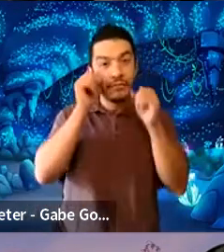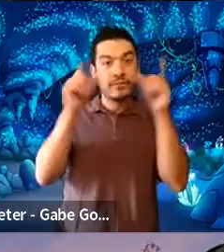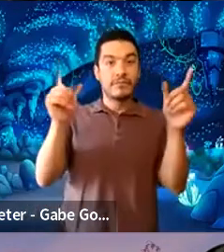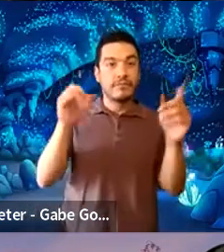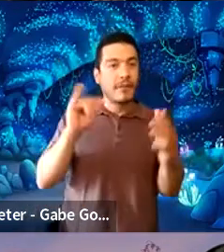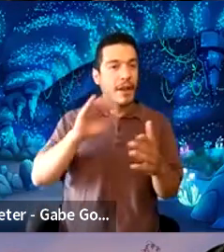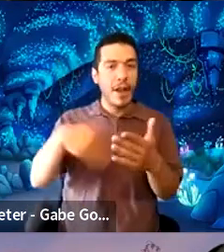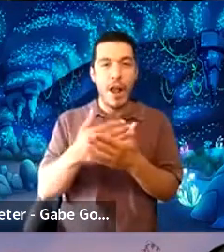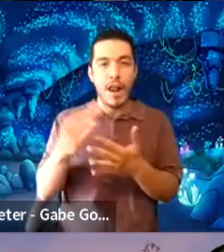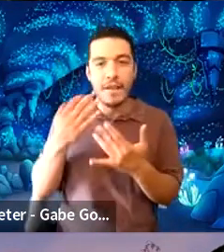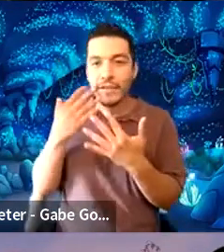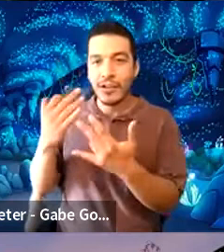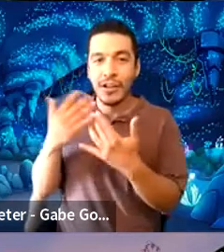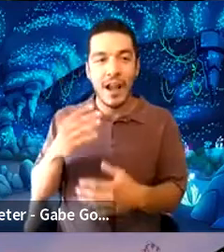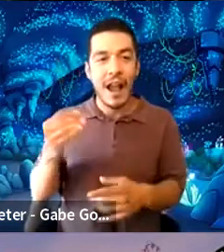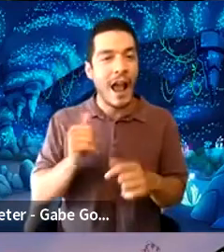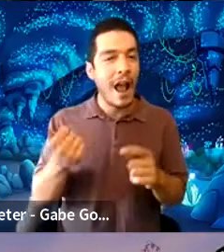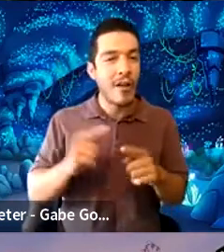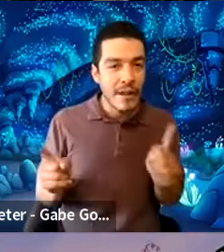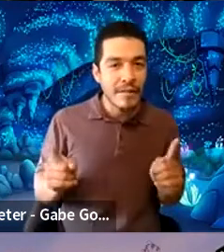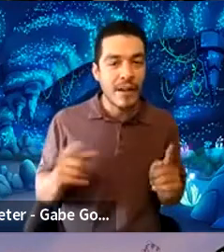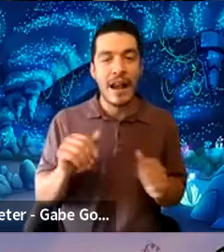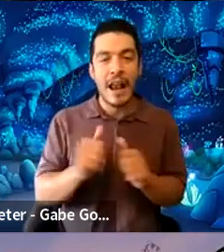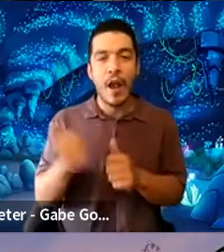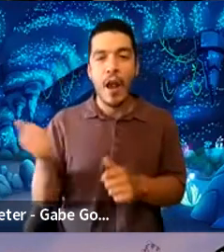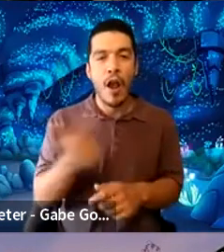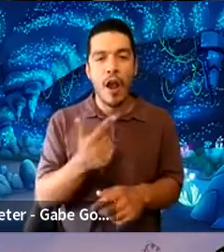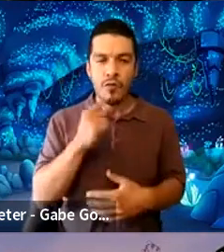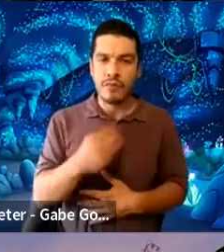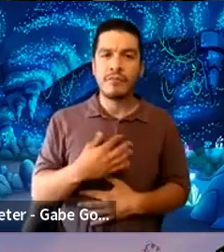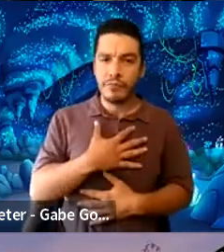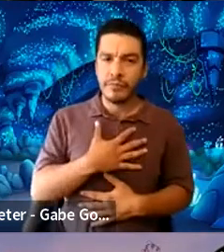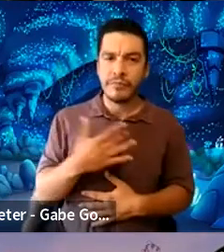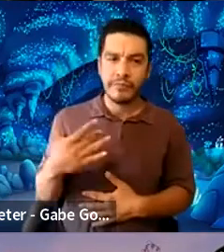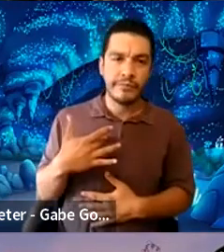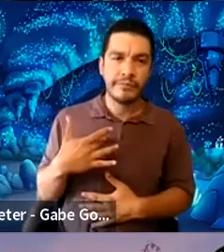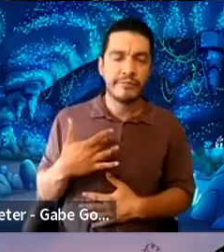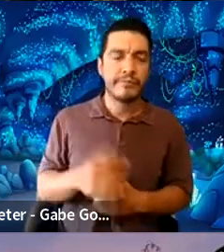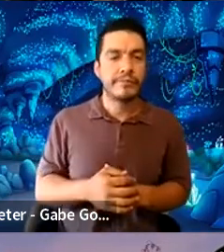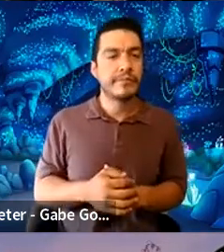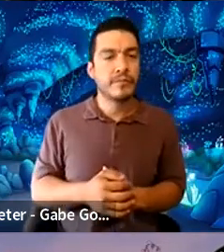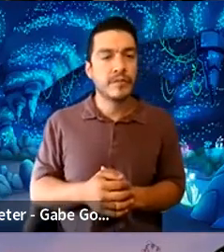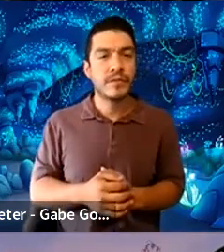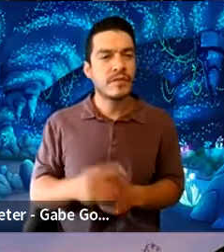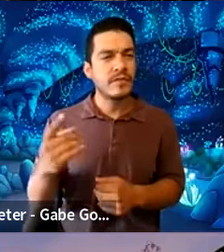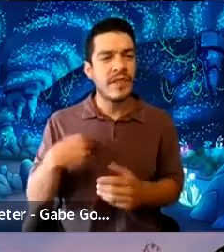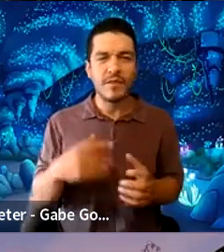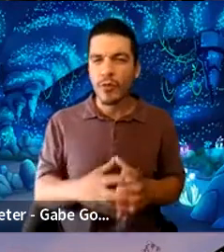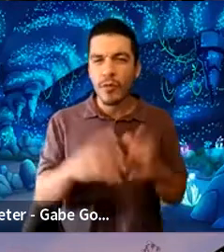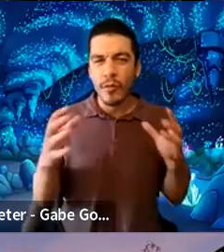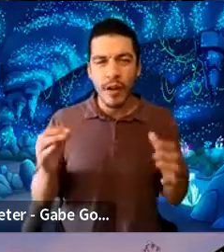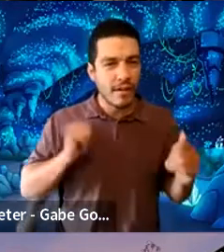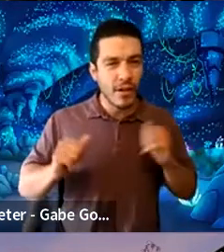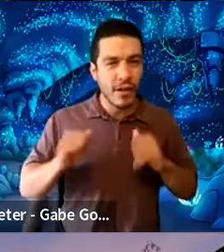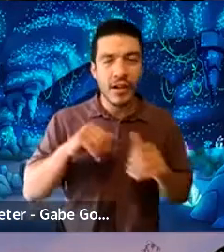all of the songs and how different and meaningful each and every single one of them is. Yeah, there's so much of the show